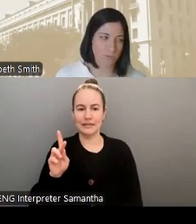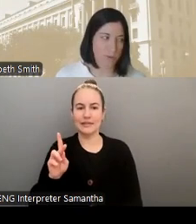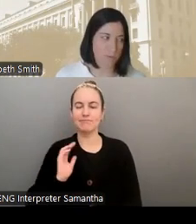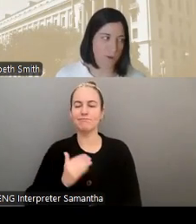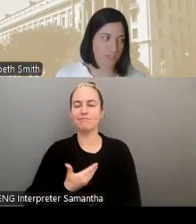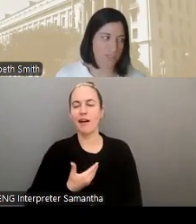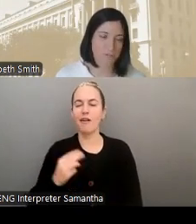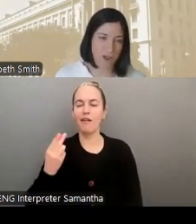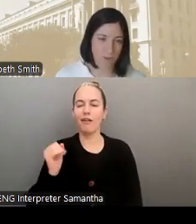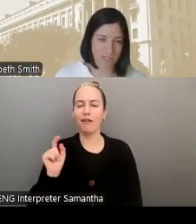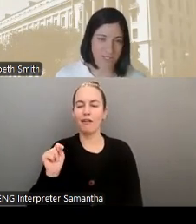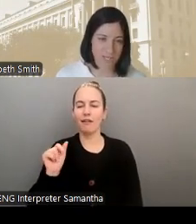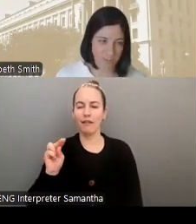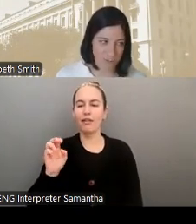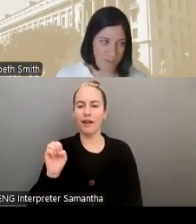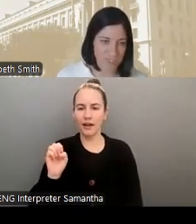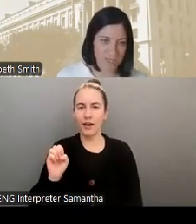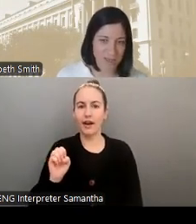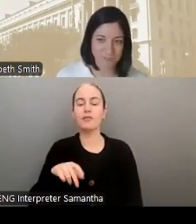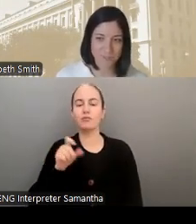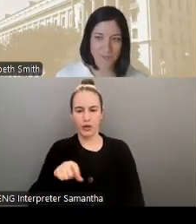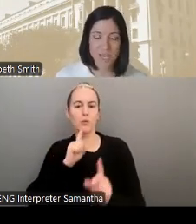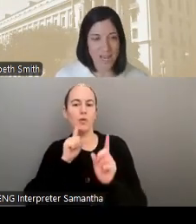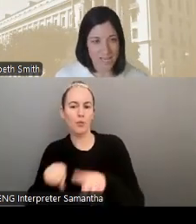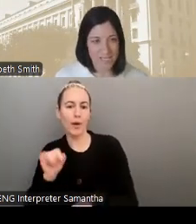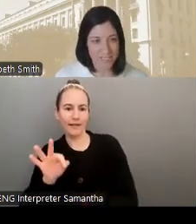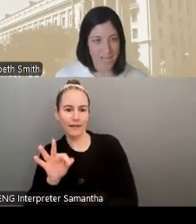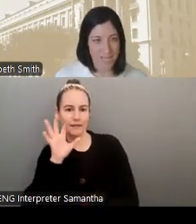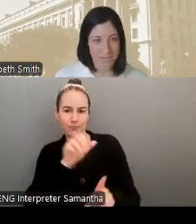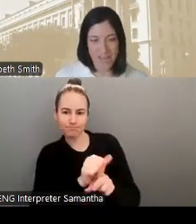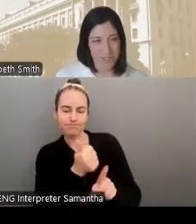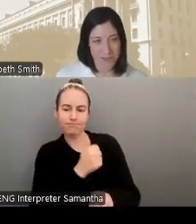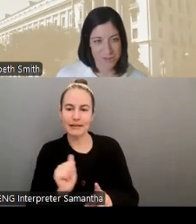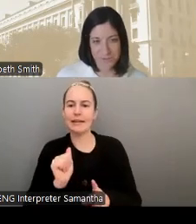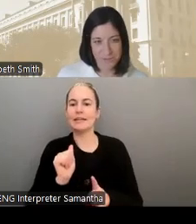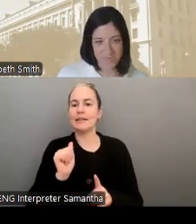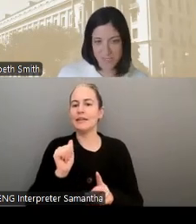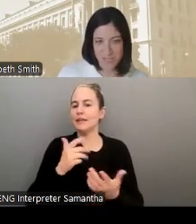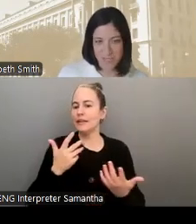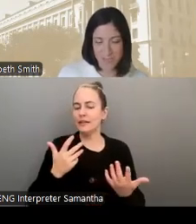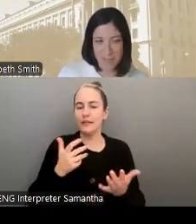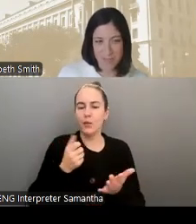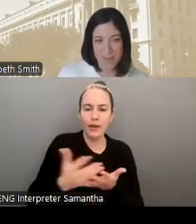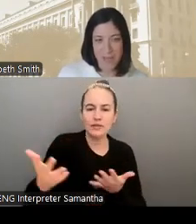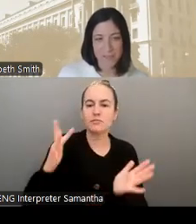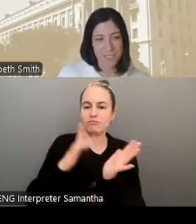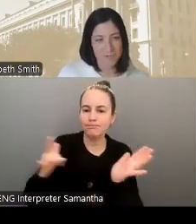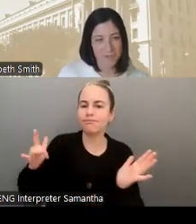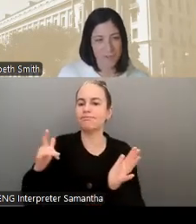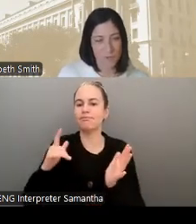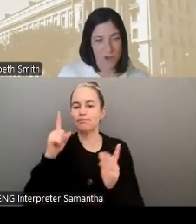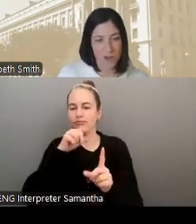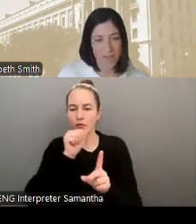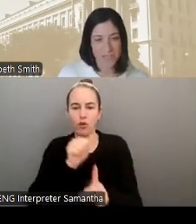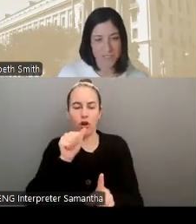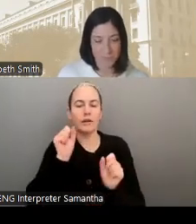go and report fraud, waste, and abuse. At any time that there might be anything that might pop up. I believe